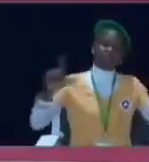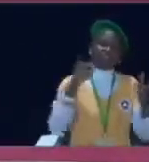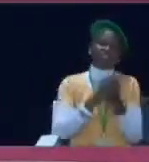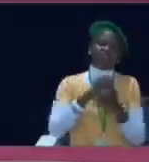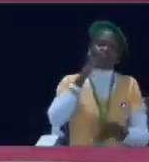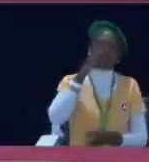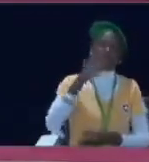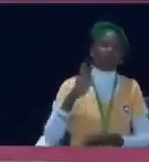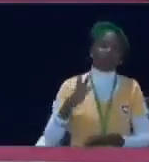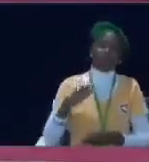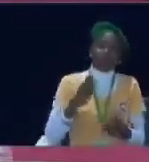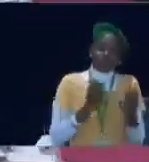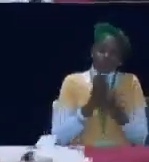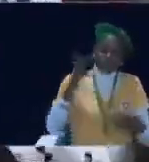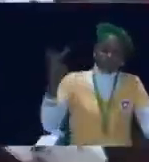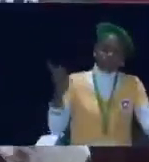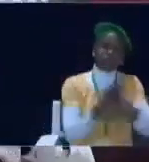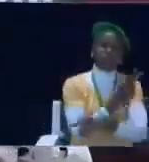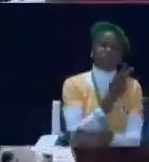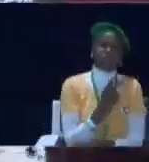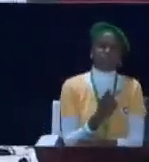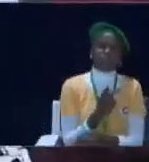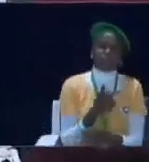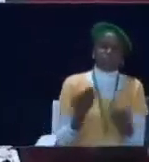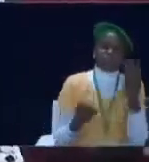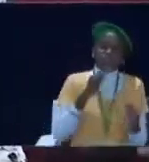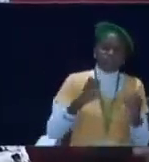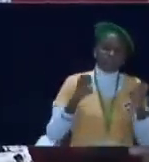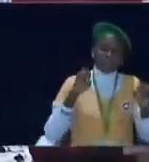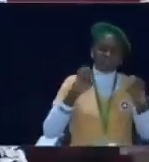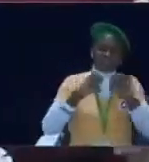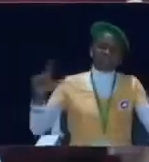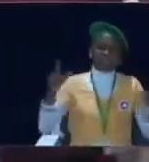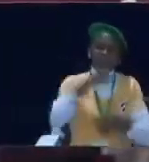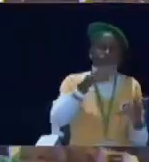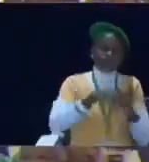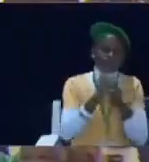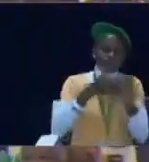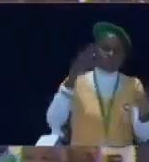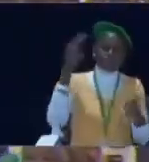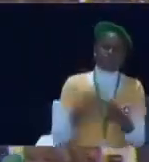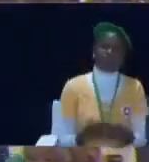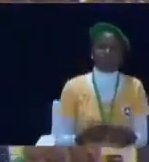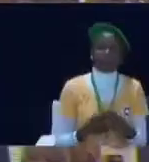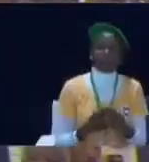woman through multiplication. May the Lord enlarge you in the name of Jesus.